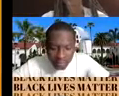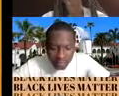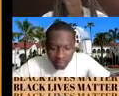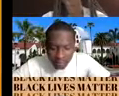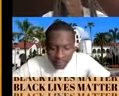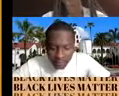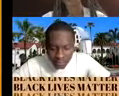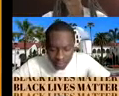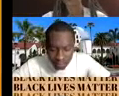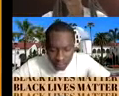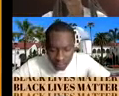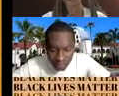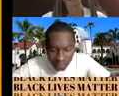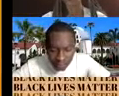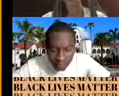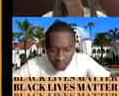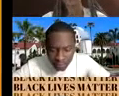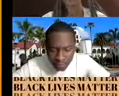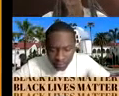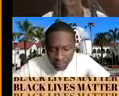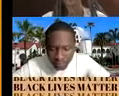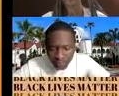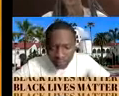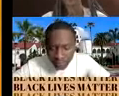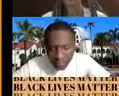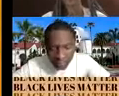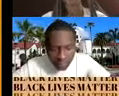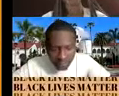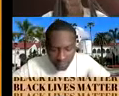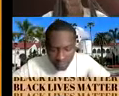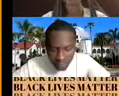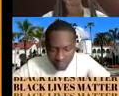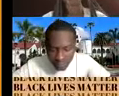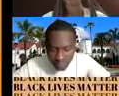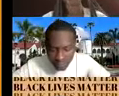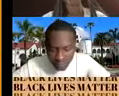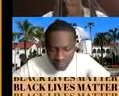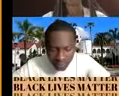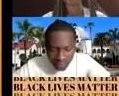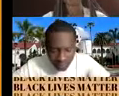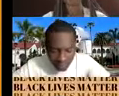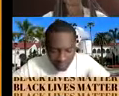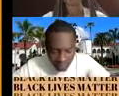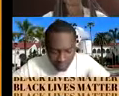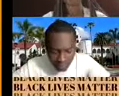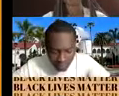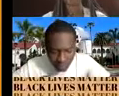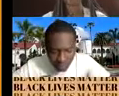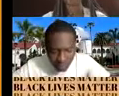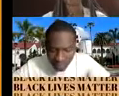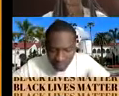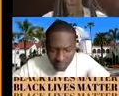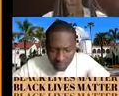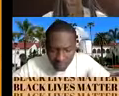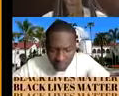scholar. Our staff has as much input into our programming as we do.